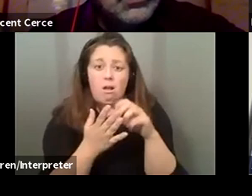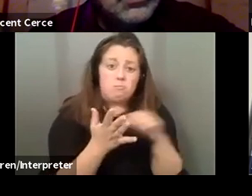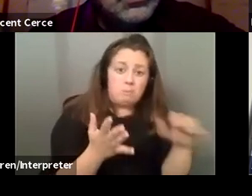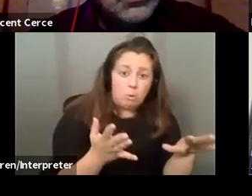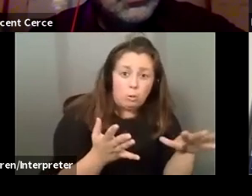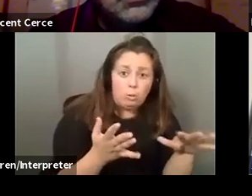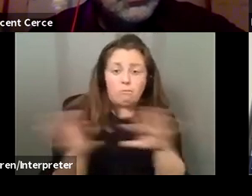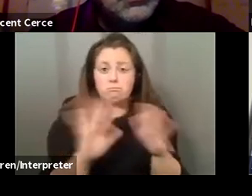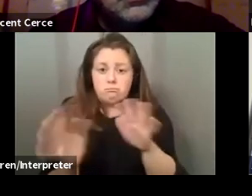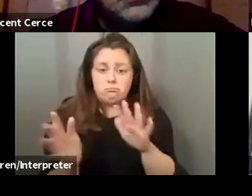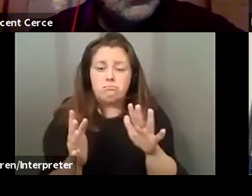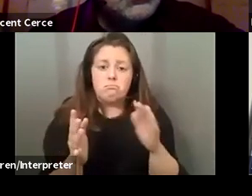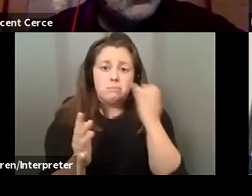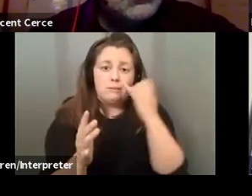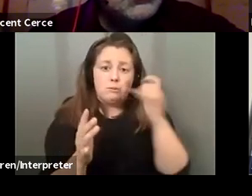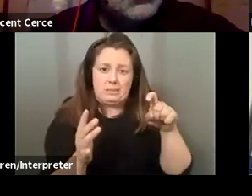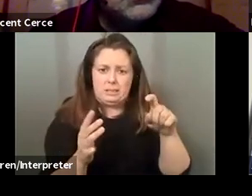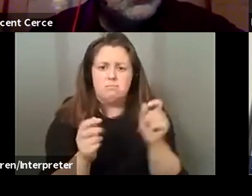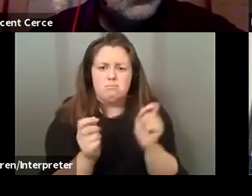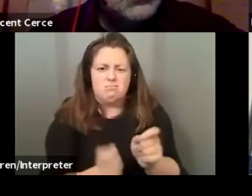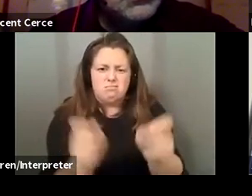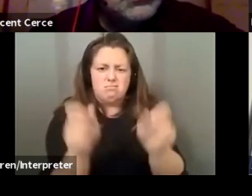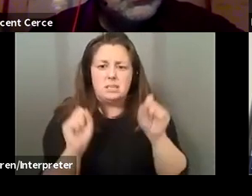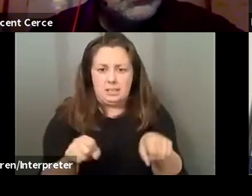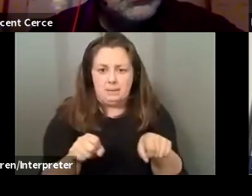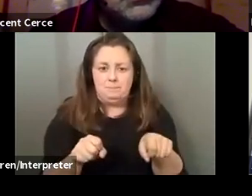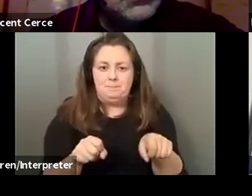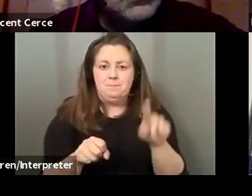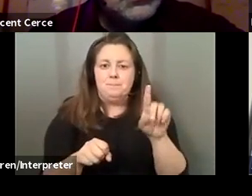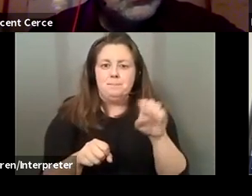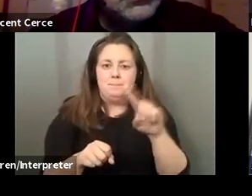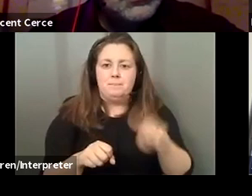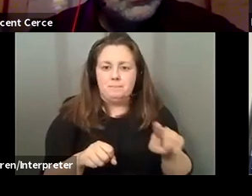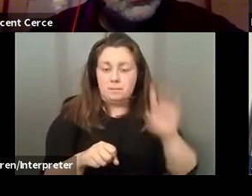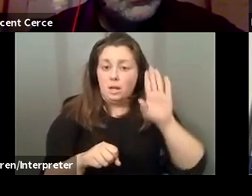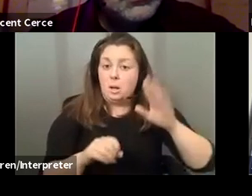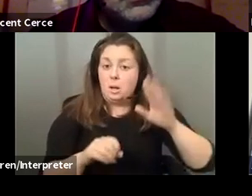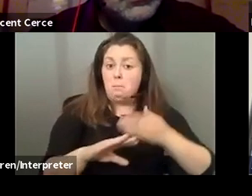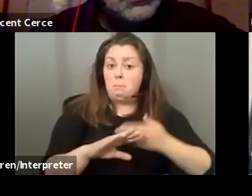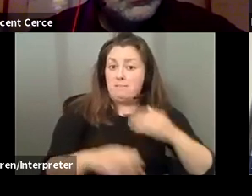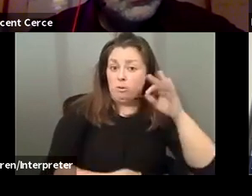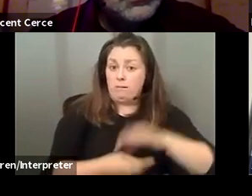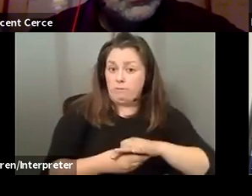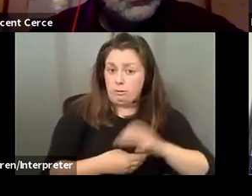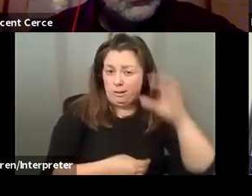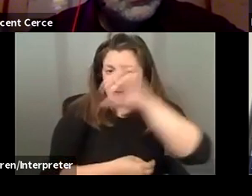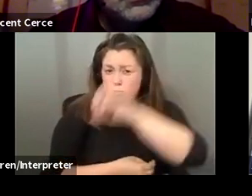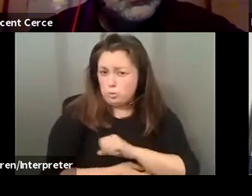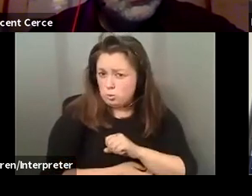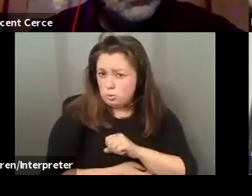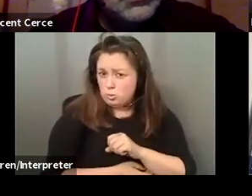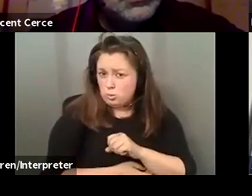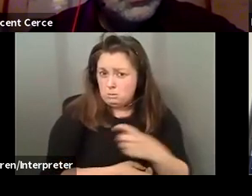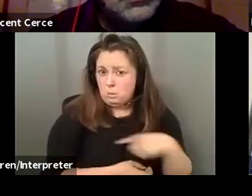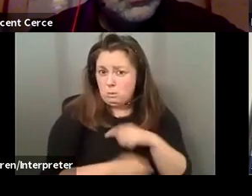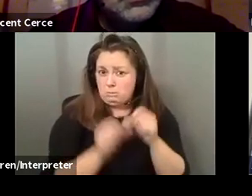Okay, before we vote on this, I assume the assumption is we're gonna continue to do a